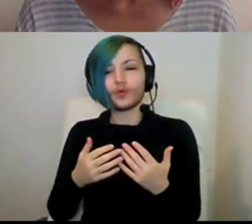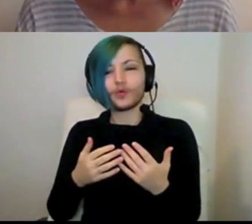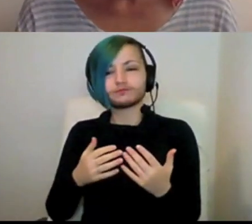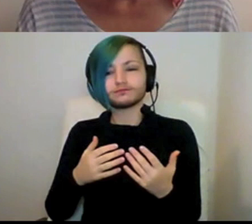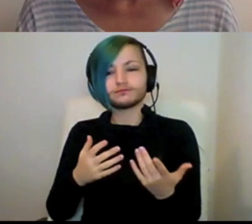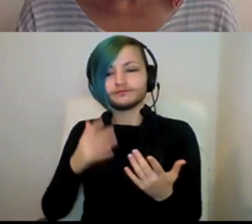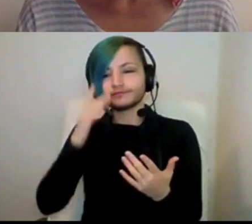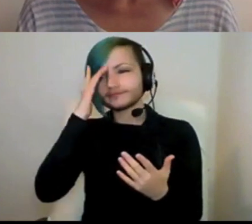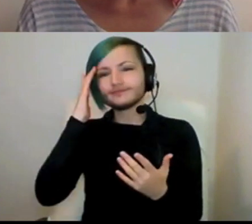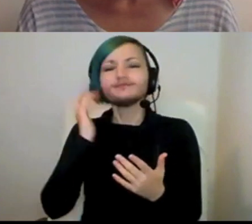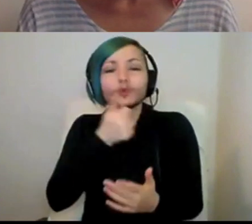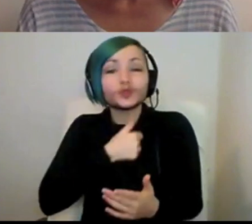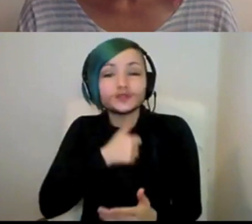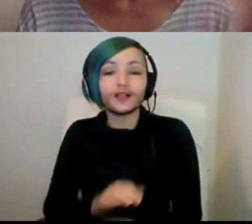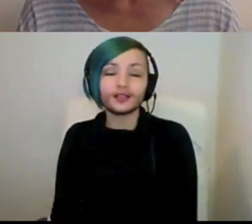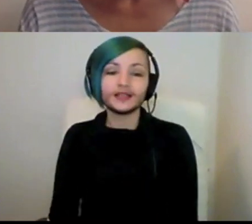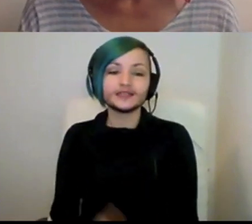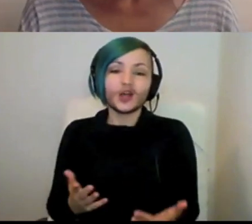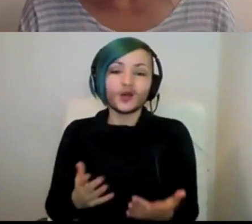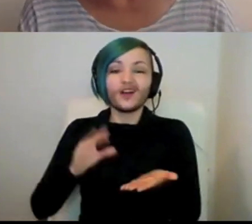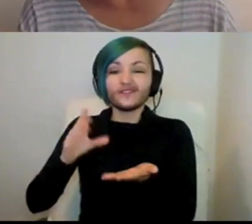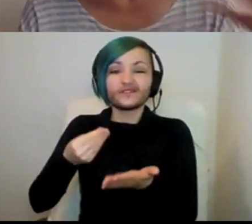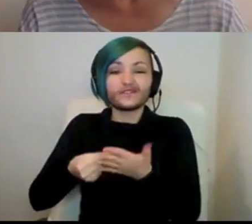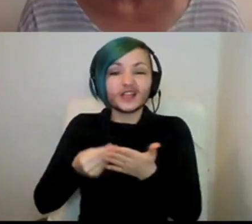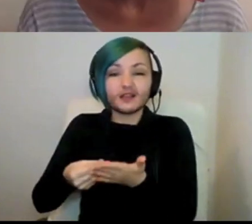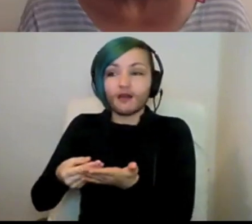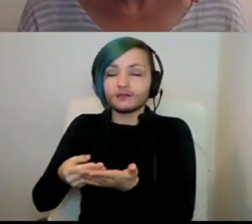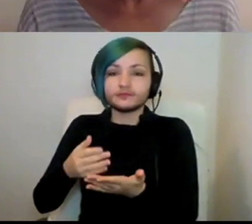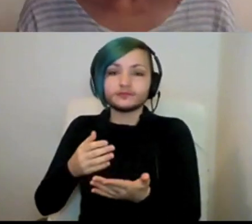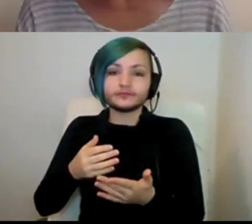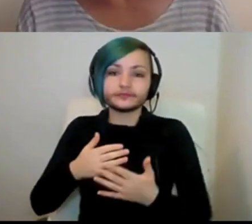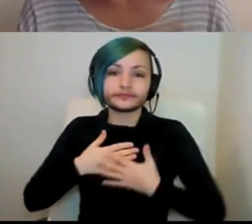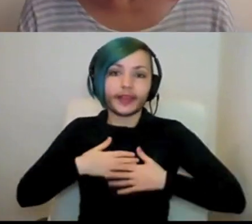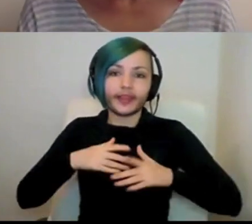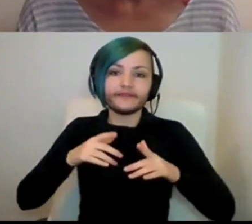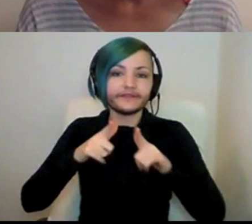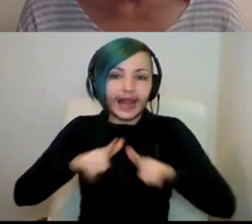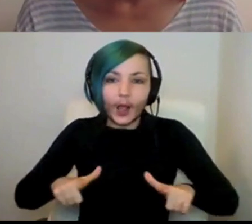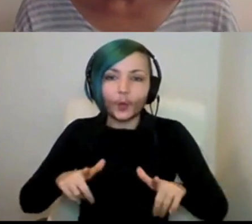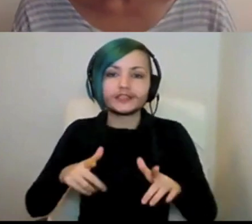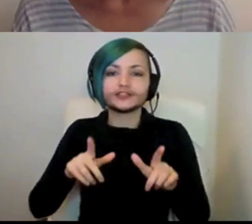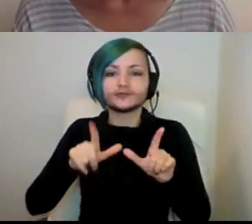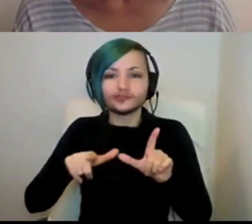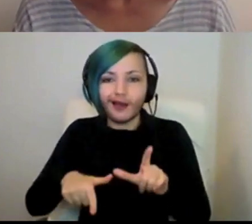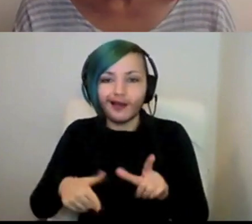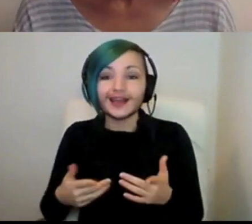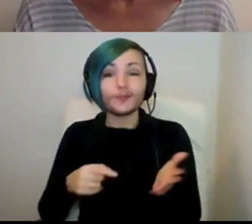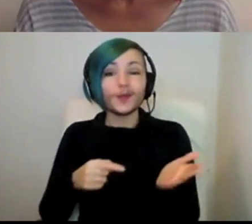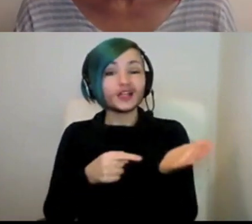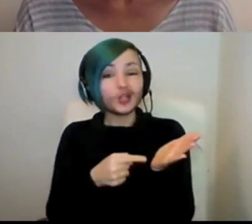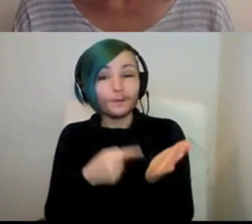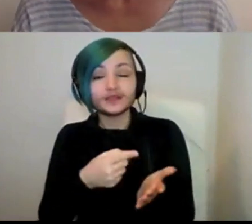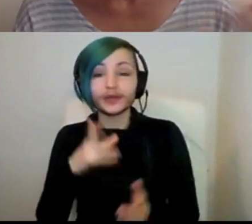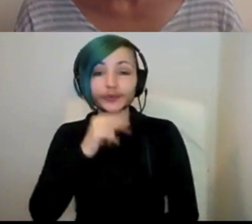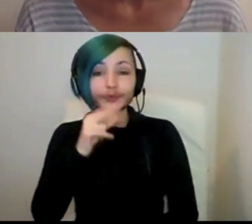satisfy funders. You know, Naina doesn't have that, and Thompson actually is very able to articulate his work